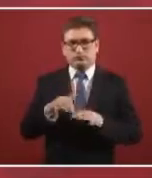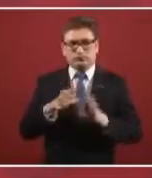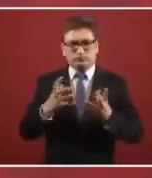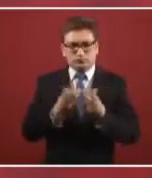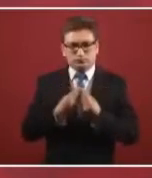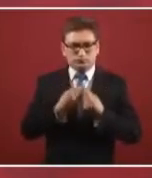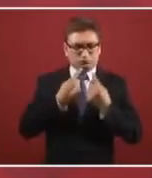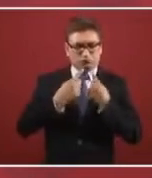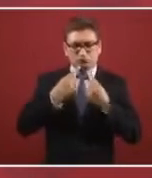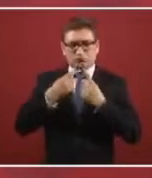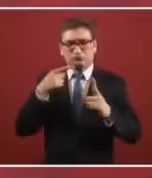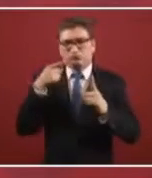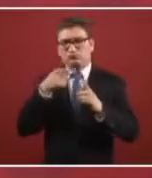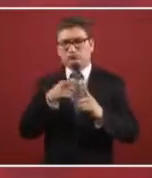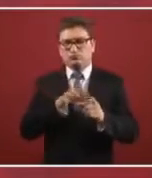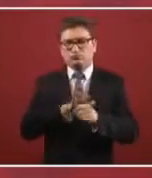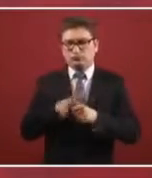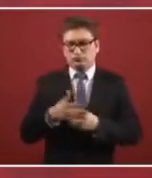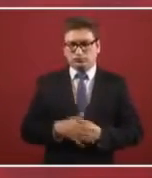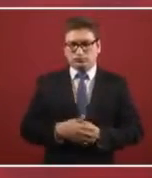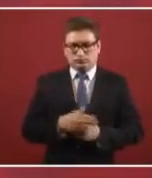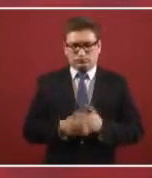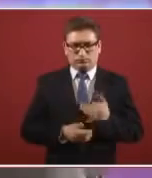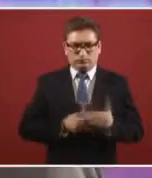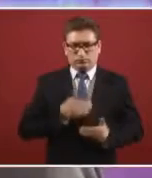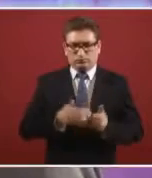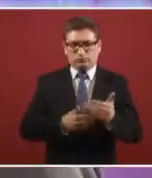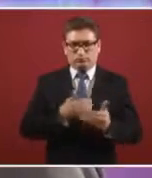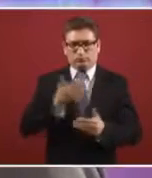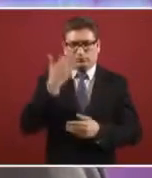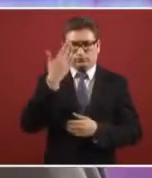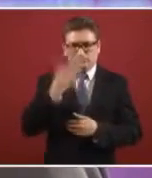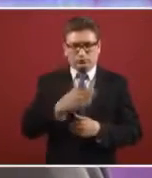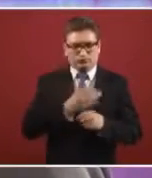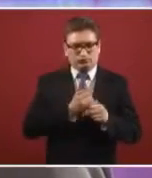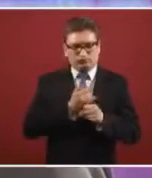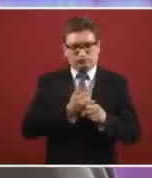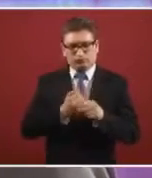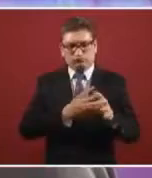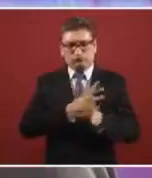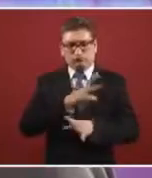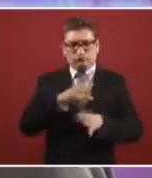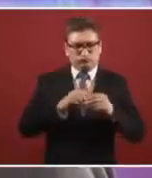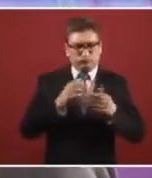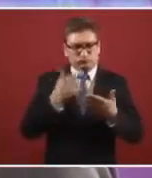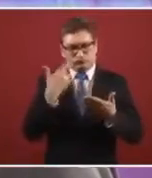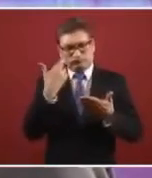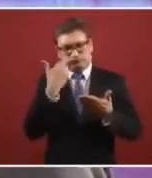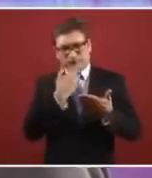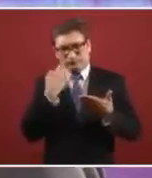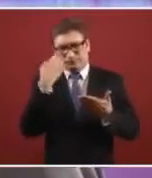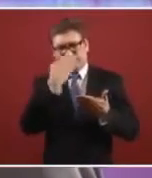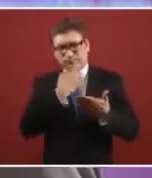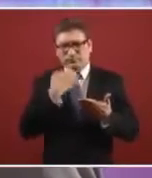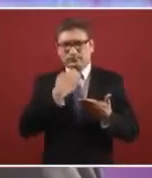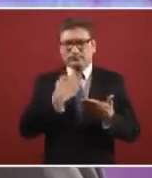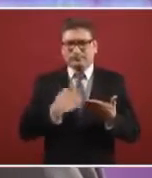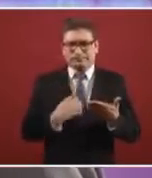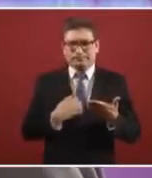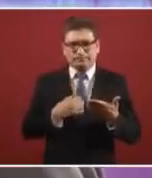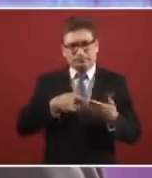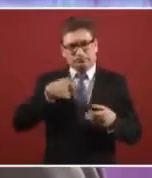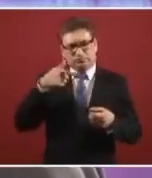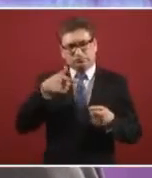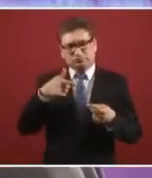fundamental September, where es the avanzar en conclusion un replanteamiento is to integral de la advance in an investigación, integral part of the investigation, and